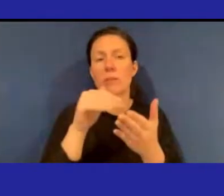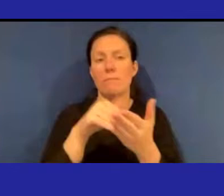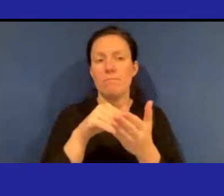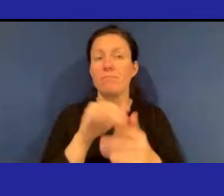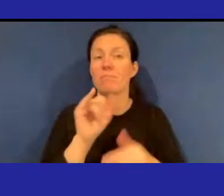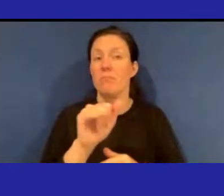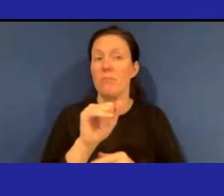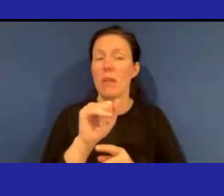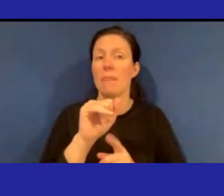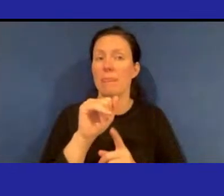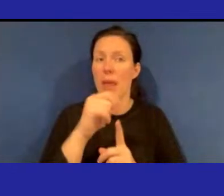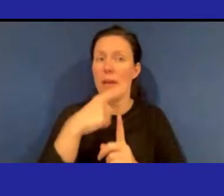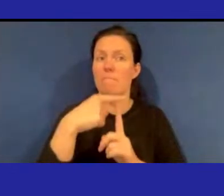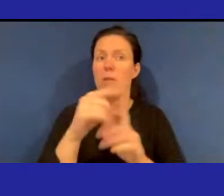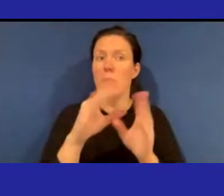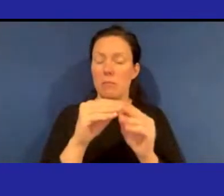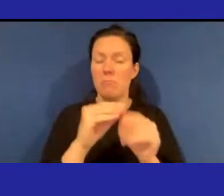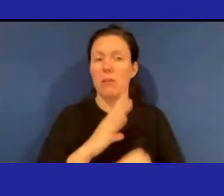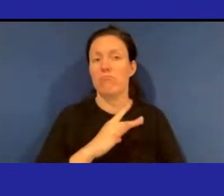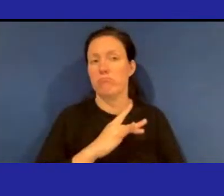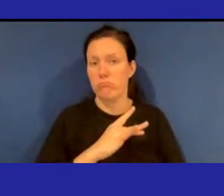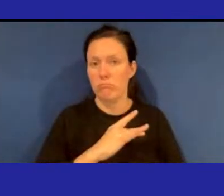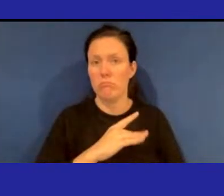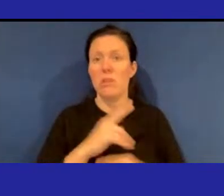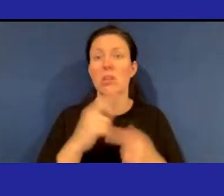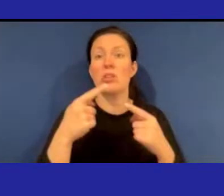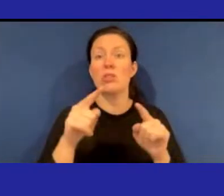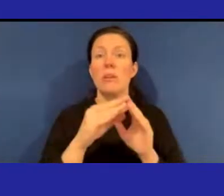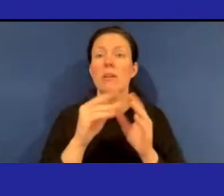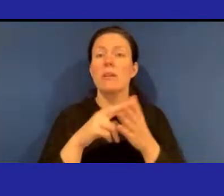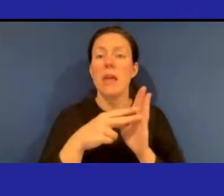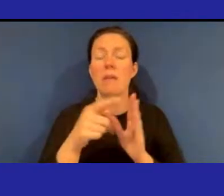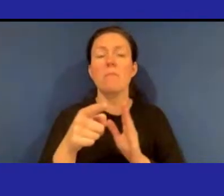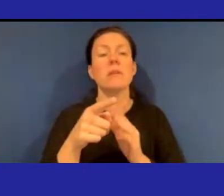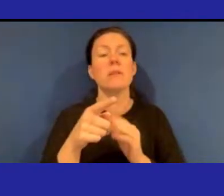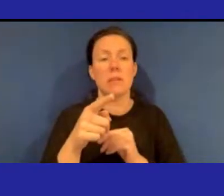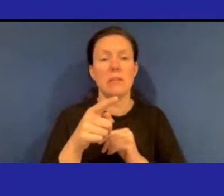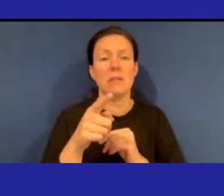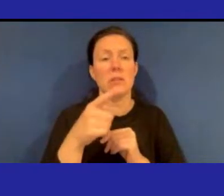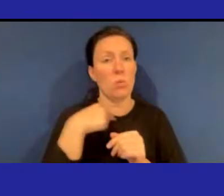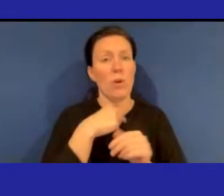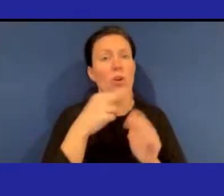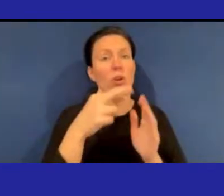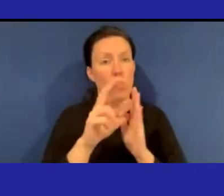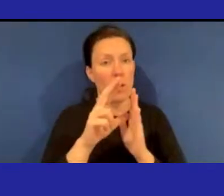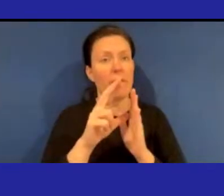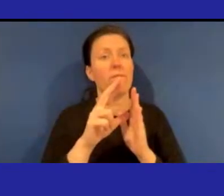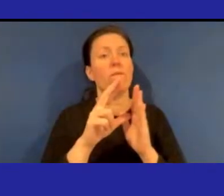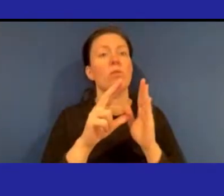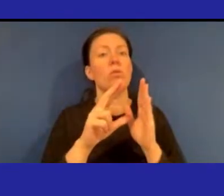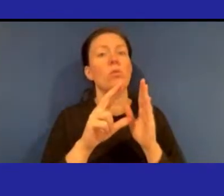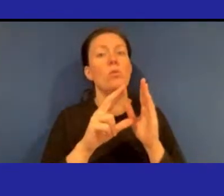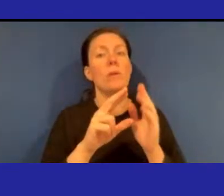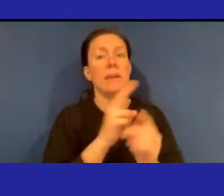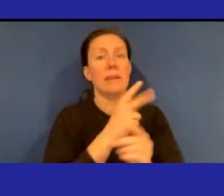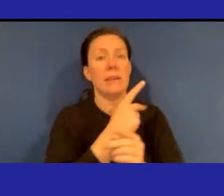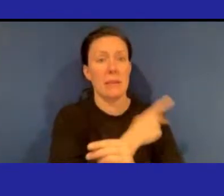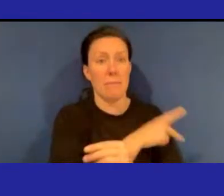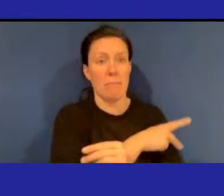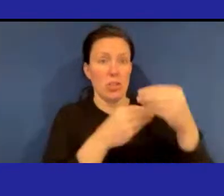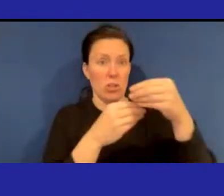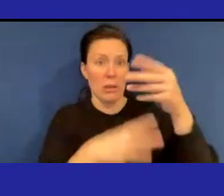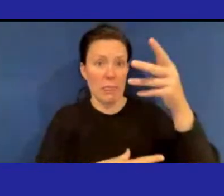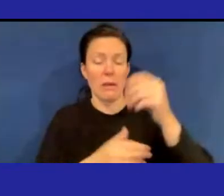During these meetings, the Navigator is reviewing the list of shared patients. They're identifying whether or not there's